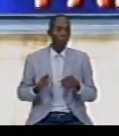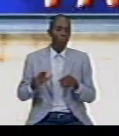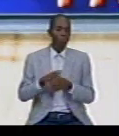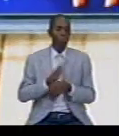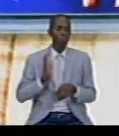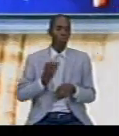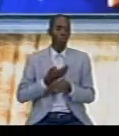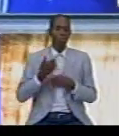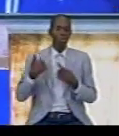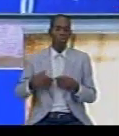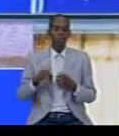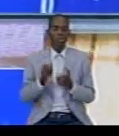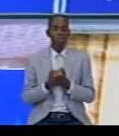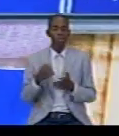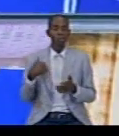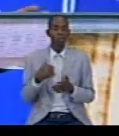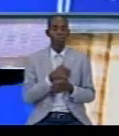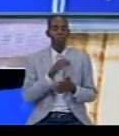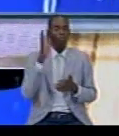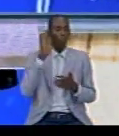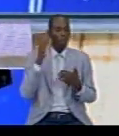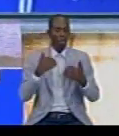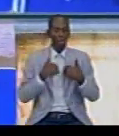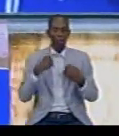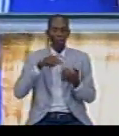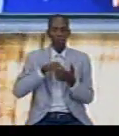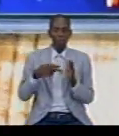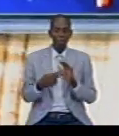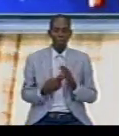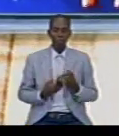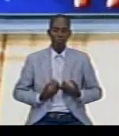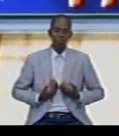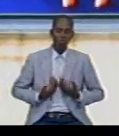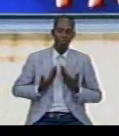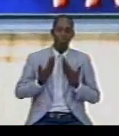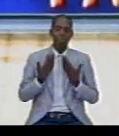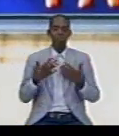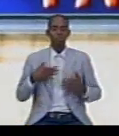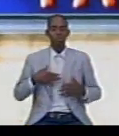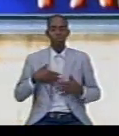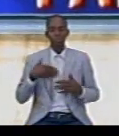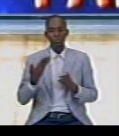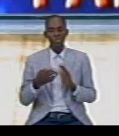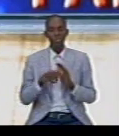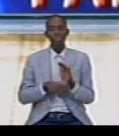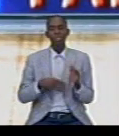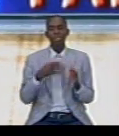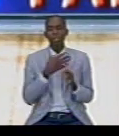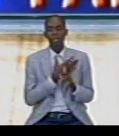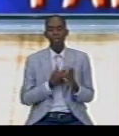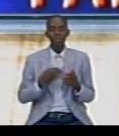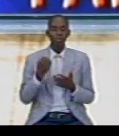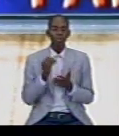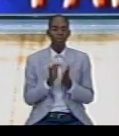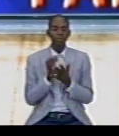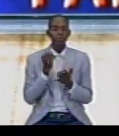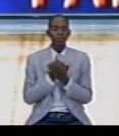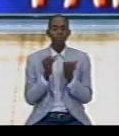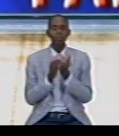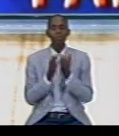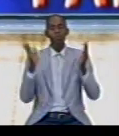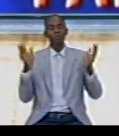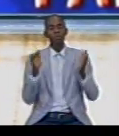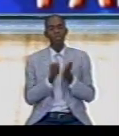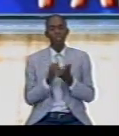we'll have the purpose, the intention, and the desire and the consecration that we live by that word